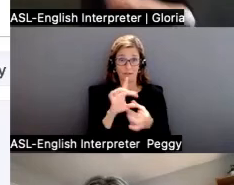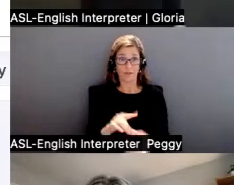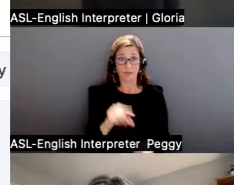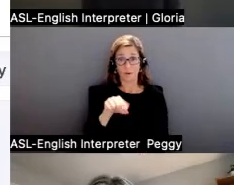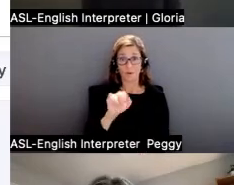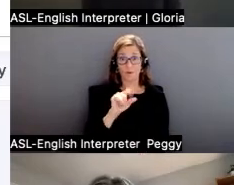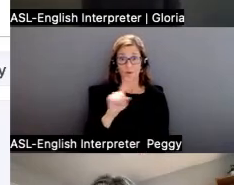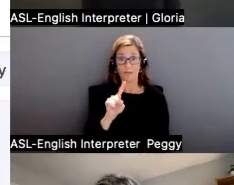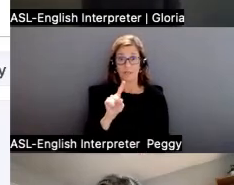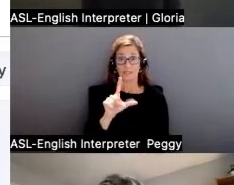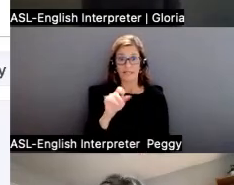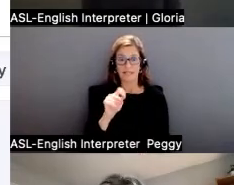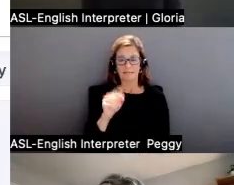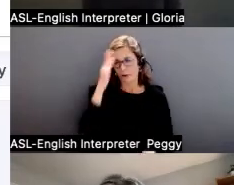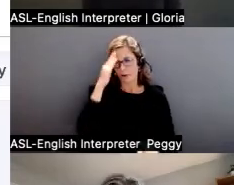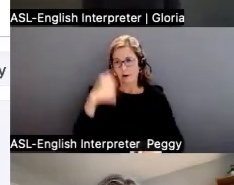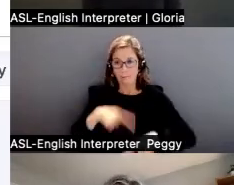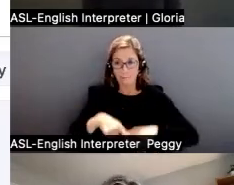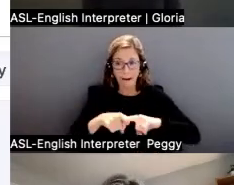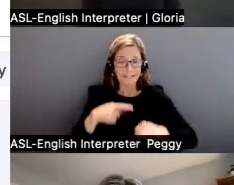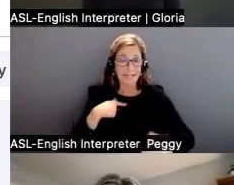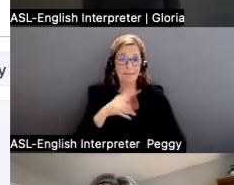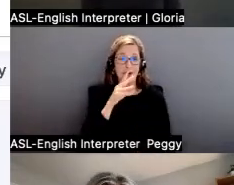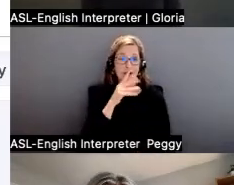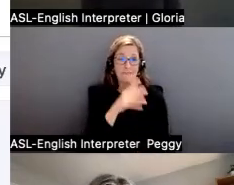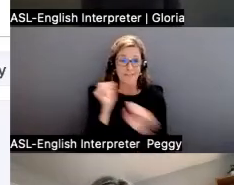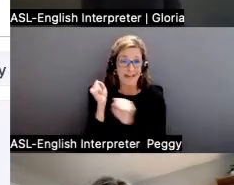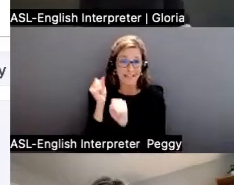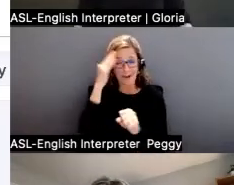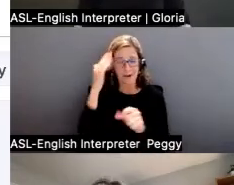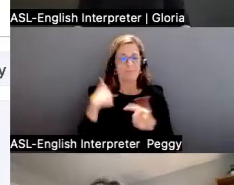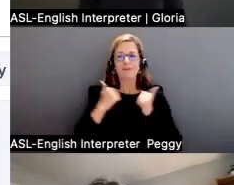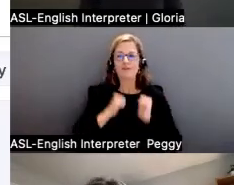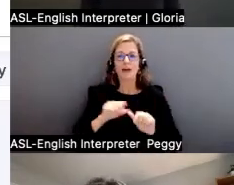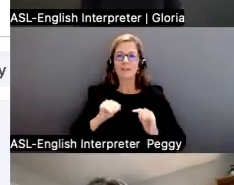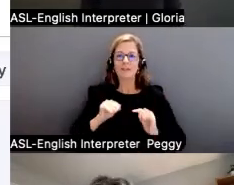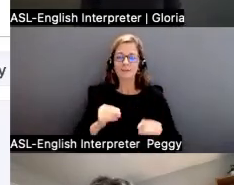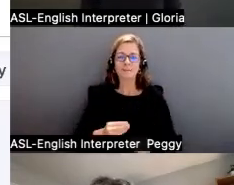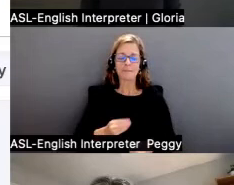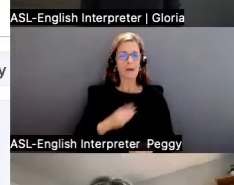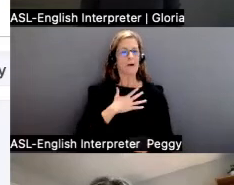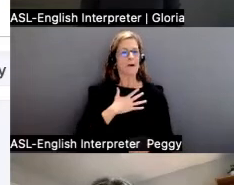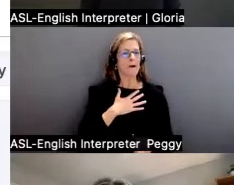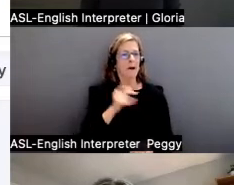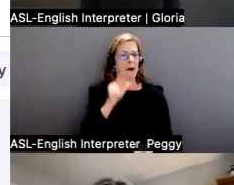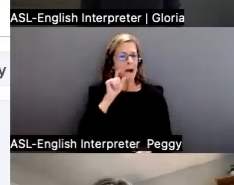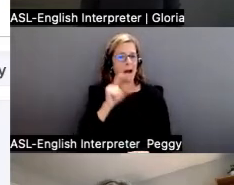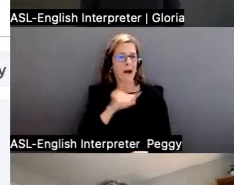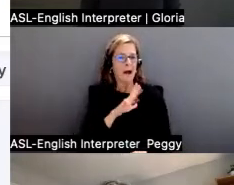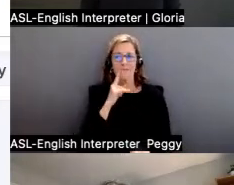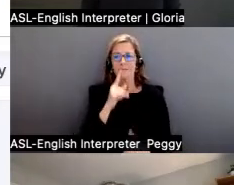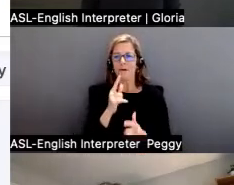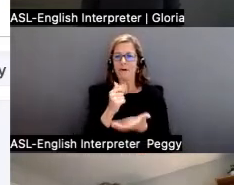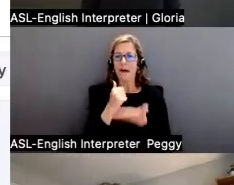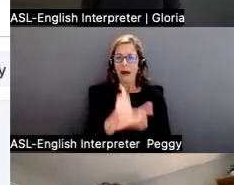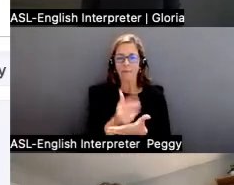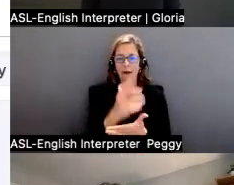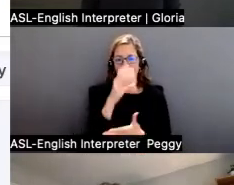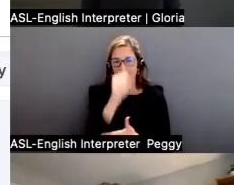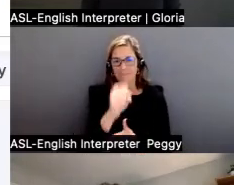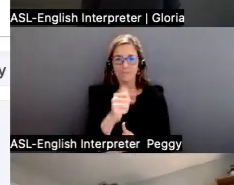I know I'm pausing and I know I'm going quickly, but I'm trying to inspire you or to show you different things if you want to try them.